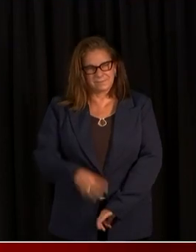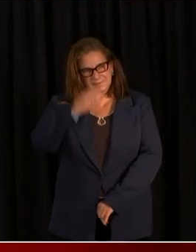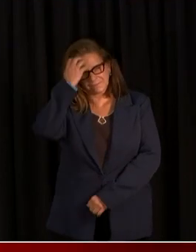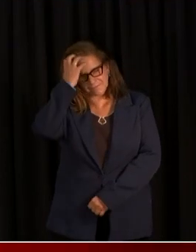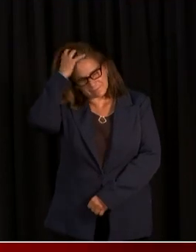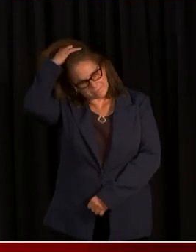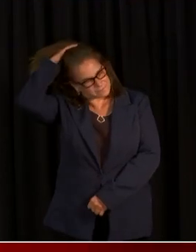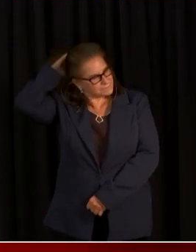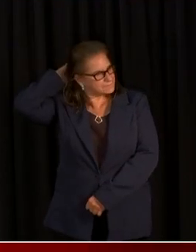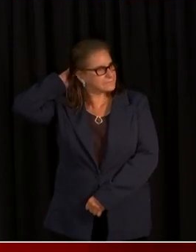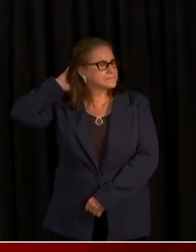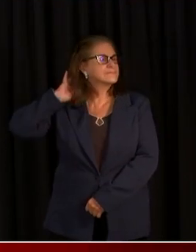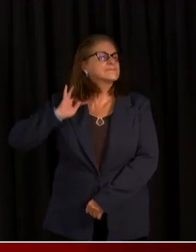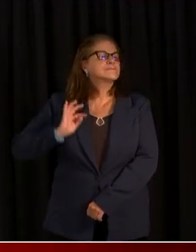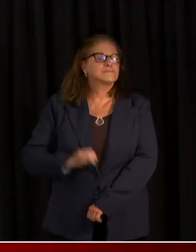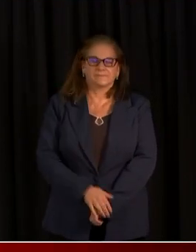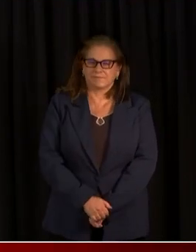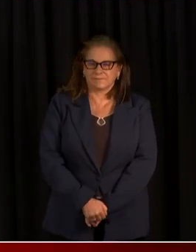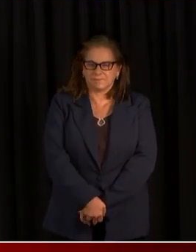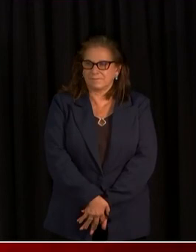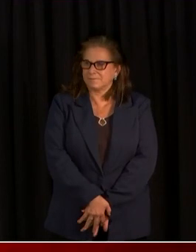Okay, thank you.